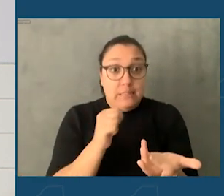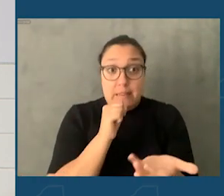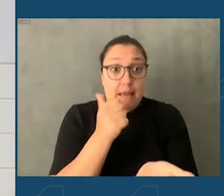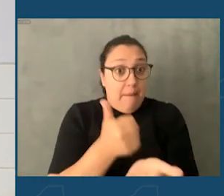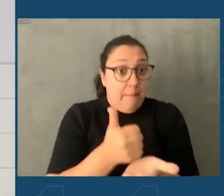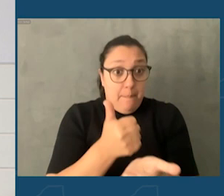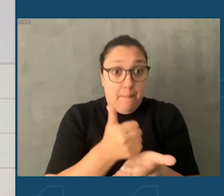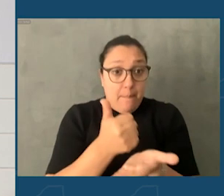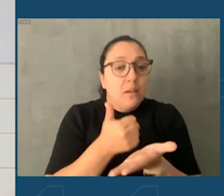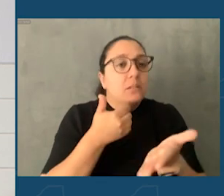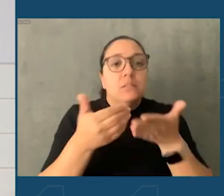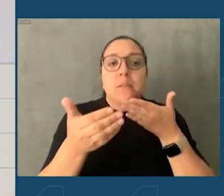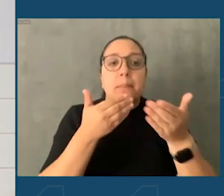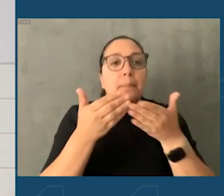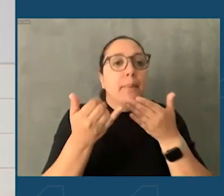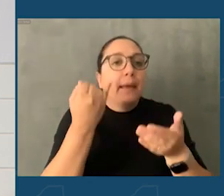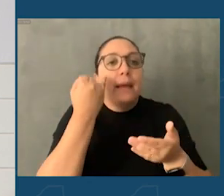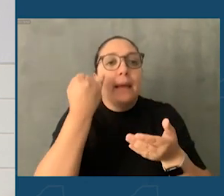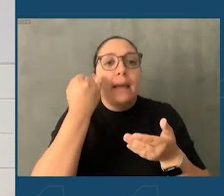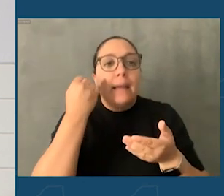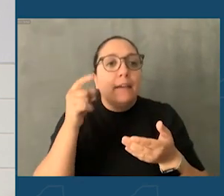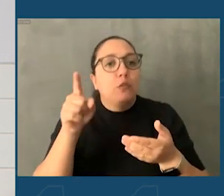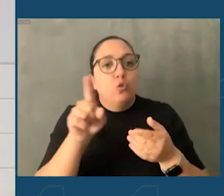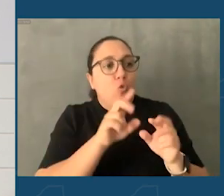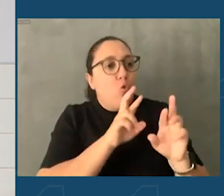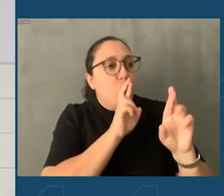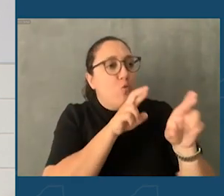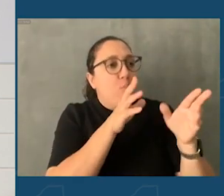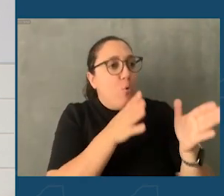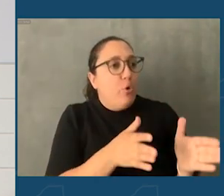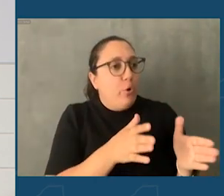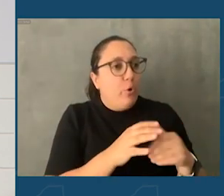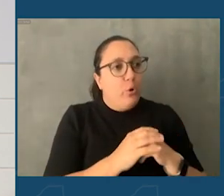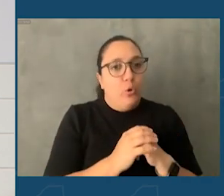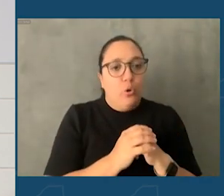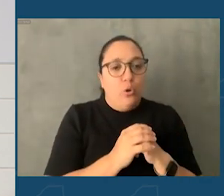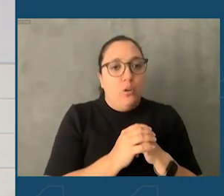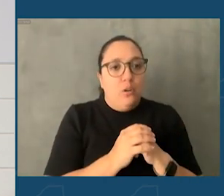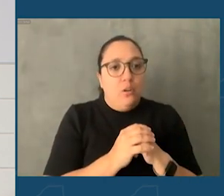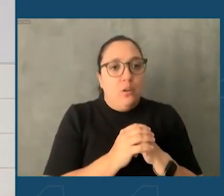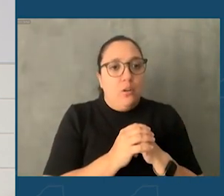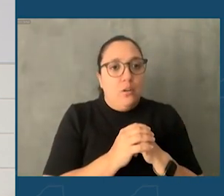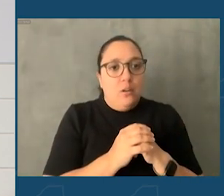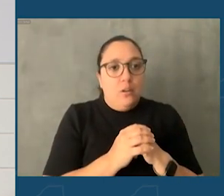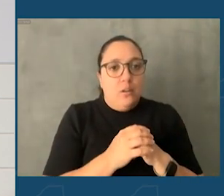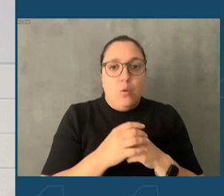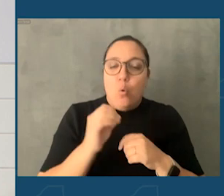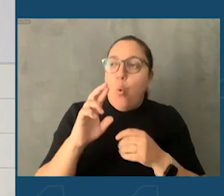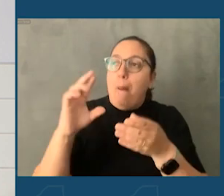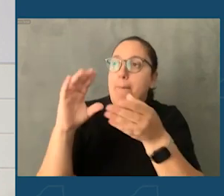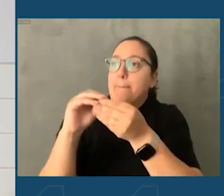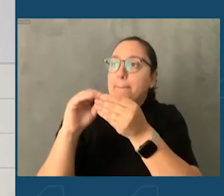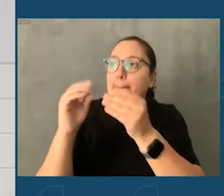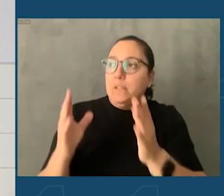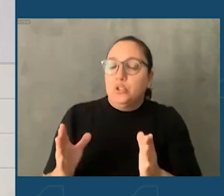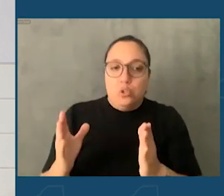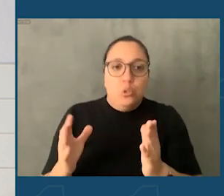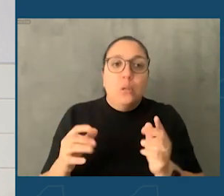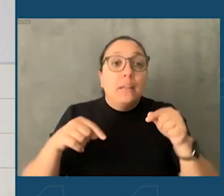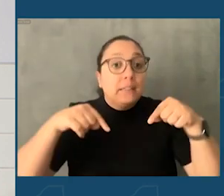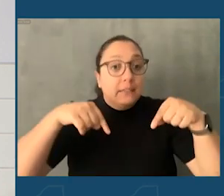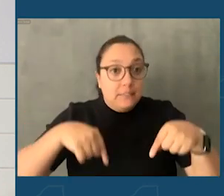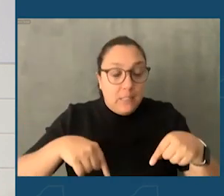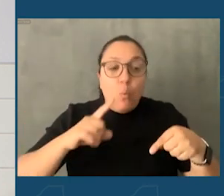a messenger or a reporter, this is our city. And we should be clear on this